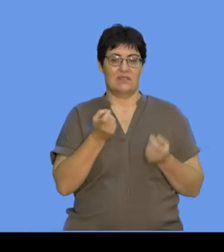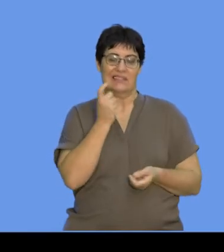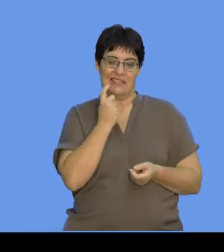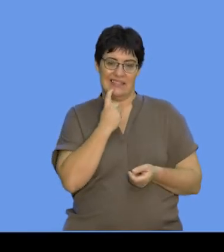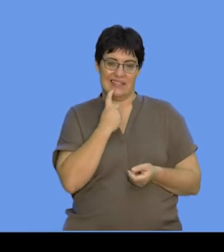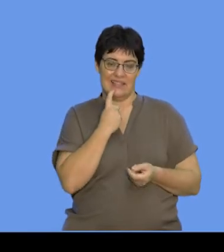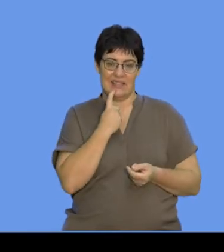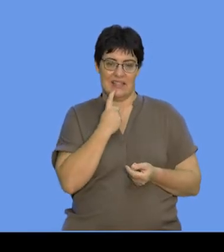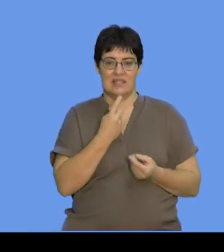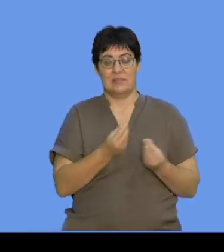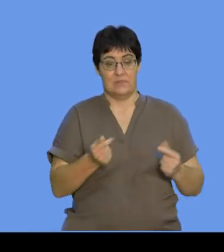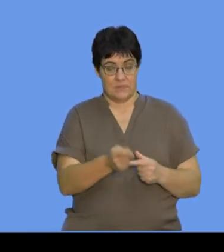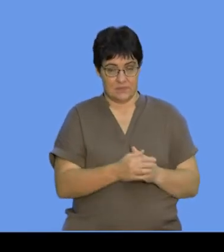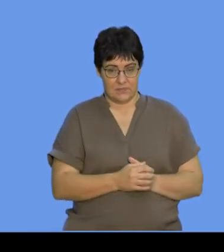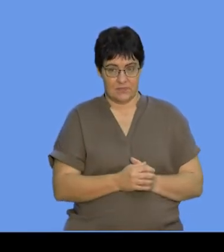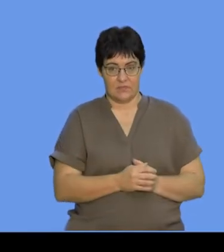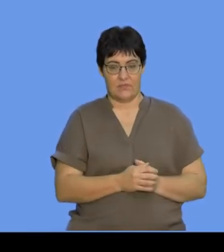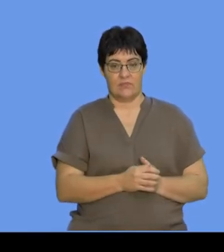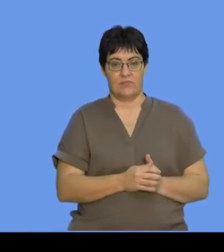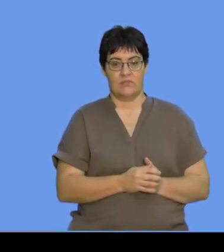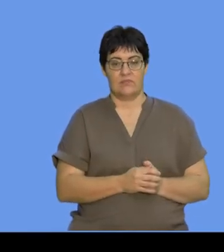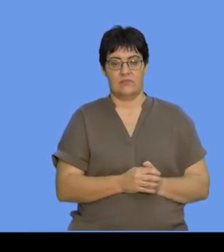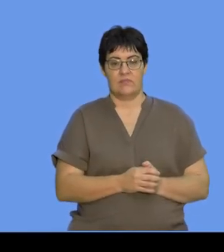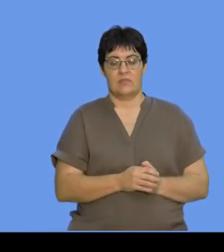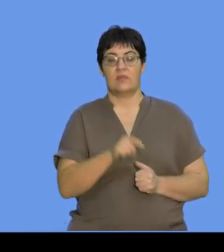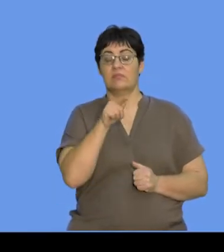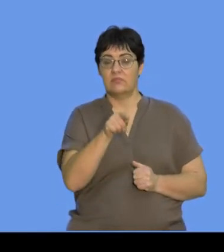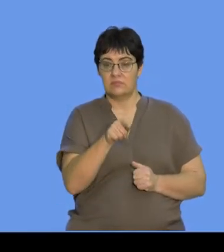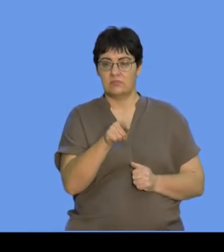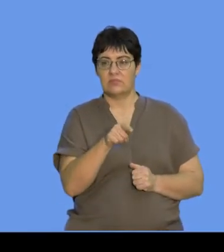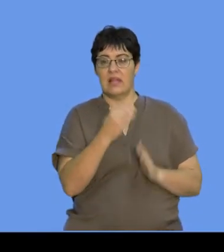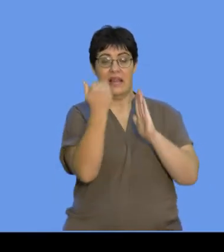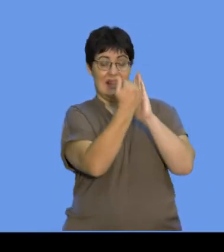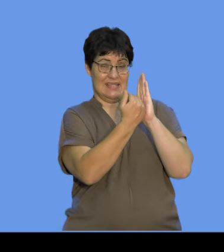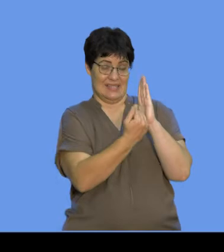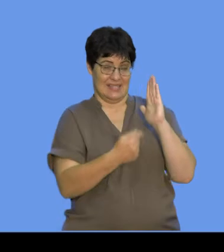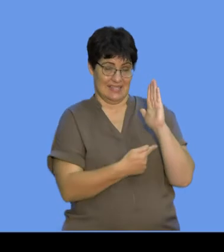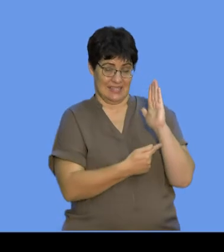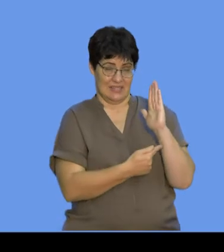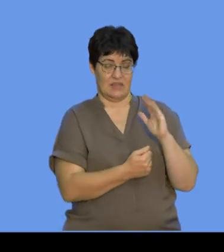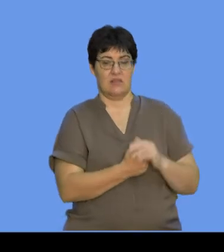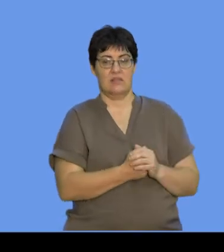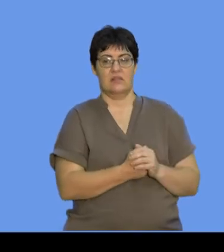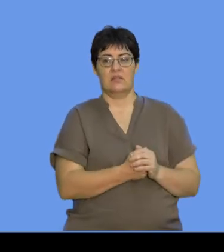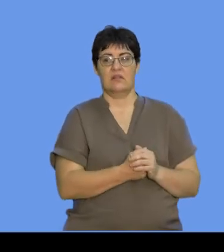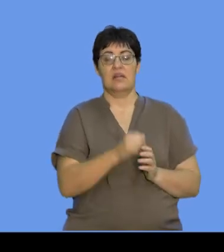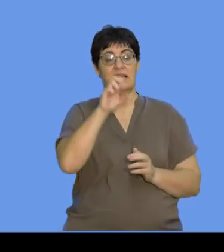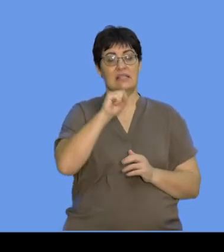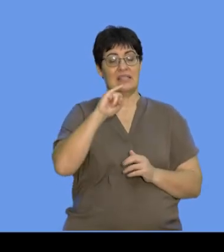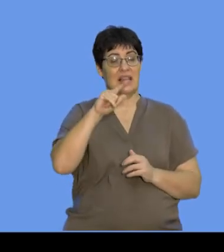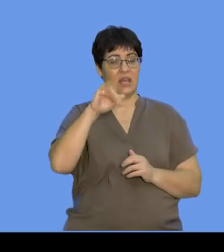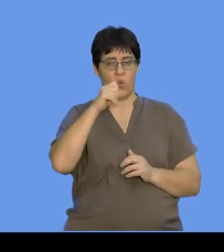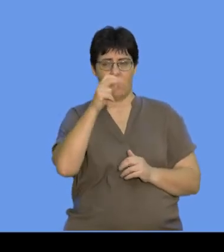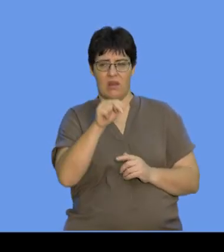substances. Right. Okay. Now, here is a list of these substances again. Now we've got silicon. Silicon, there's